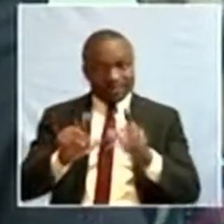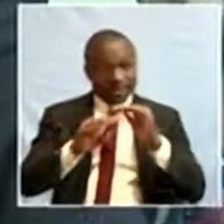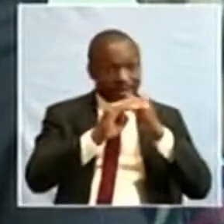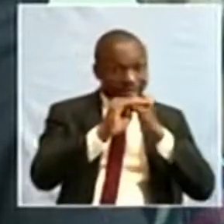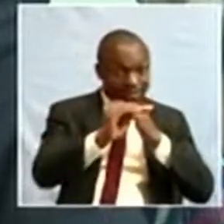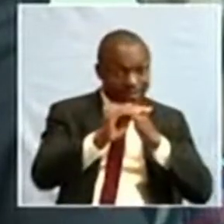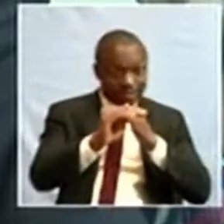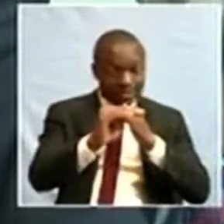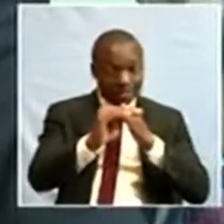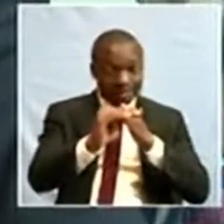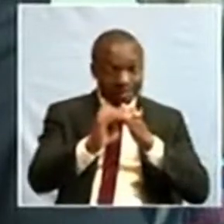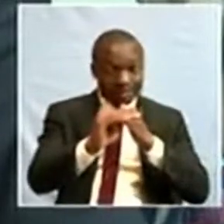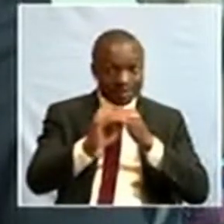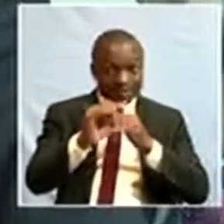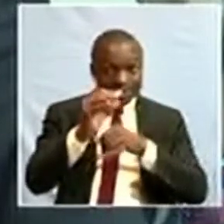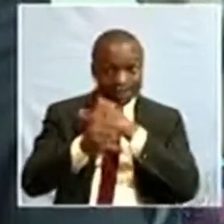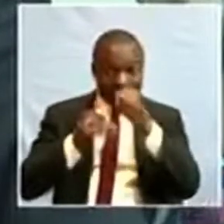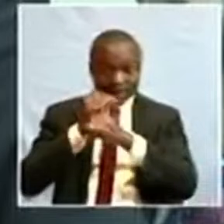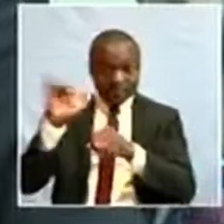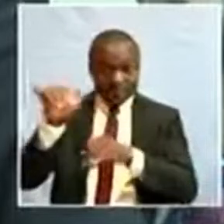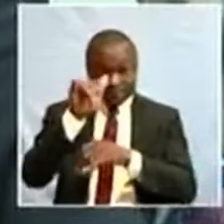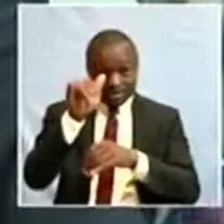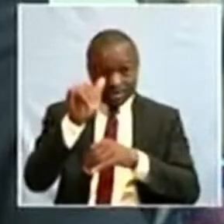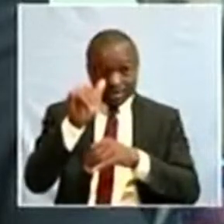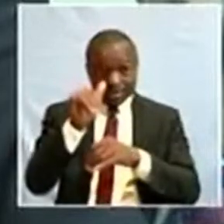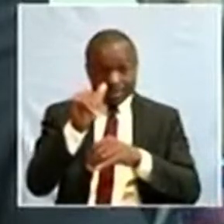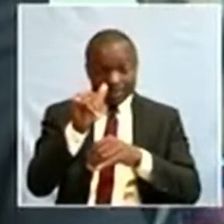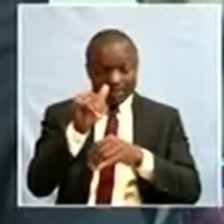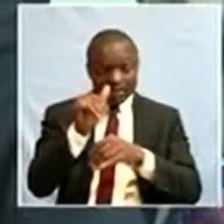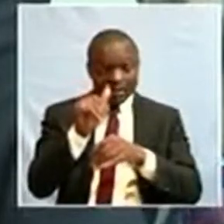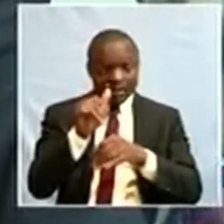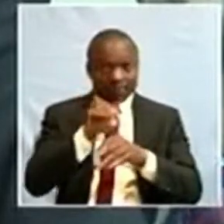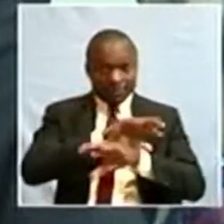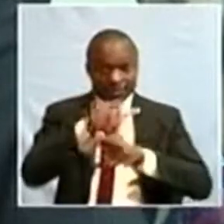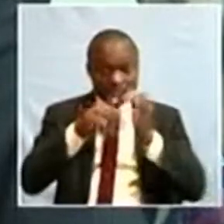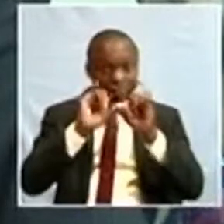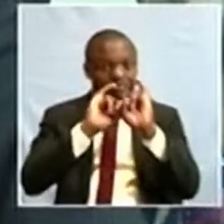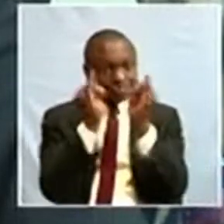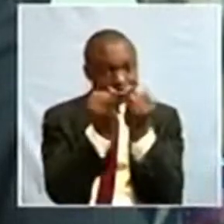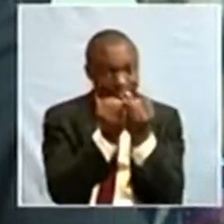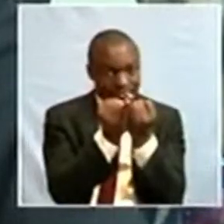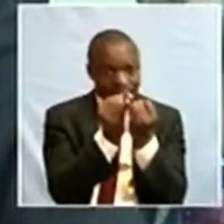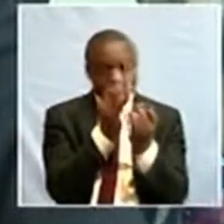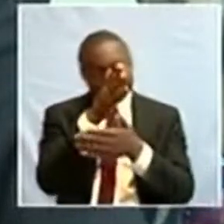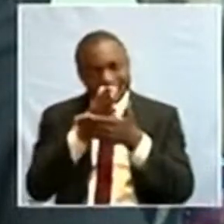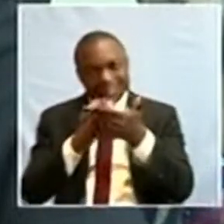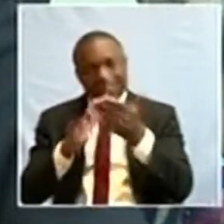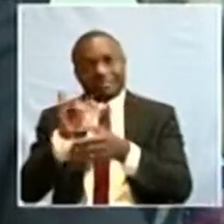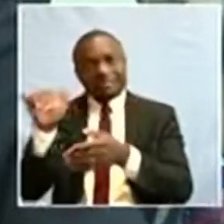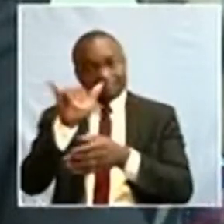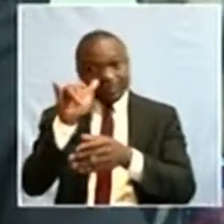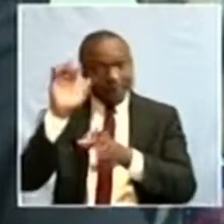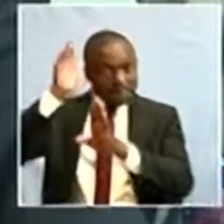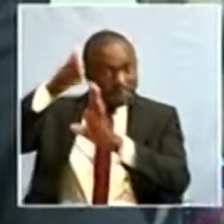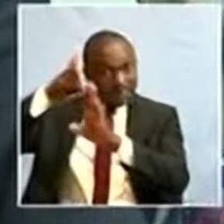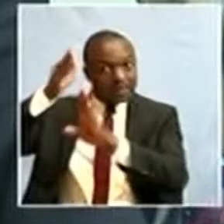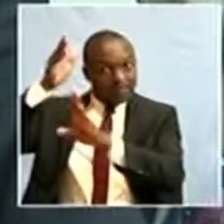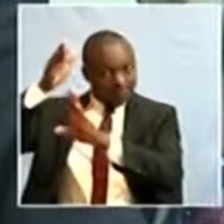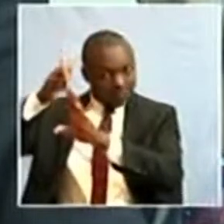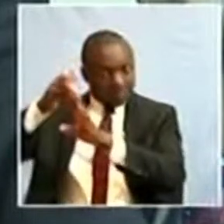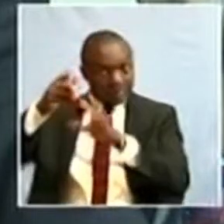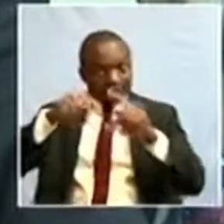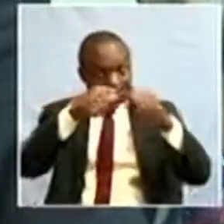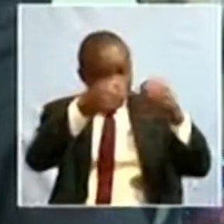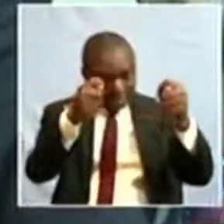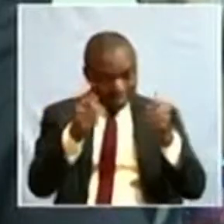certain ISIs which cut across the entire institution. And there are some standards which are specific to certain types